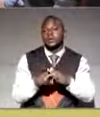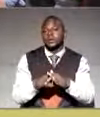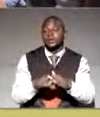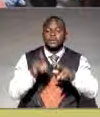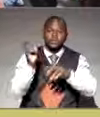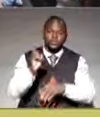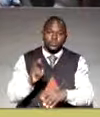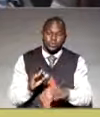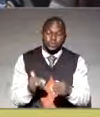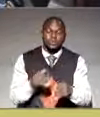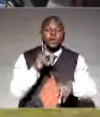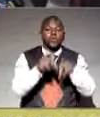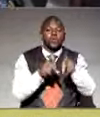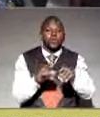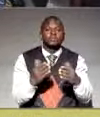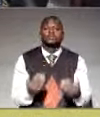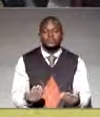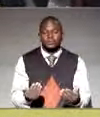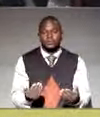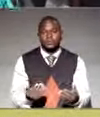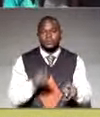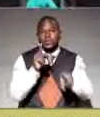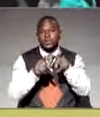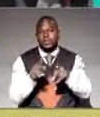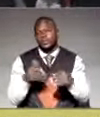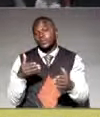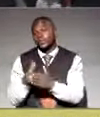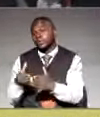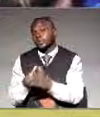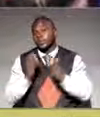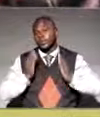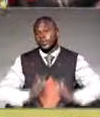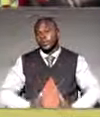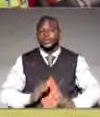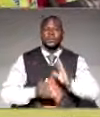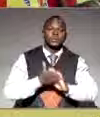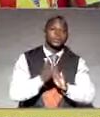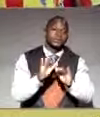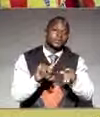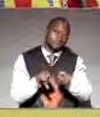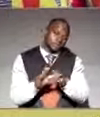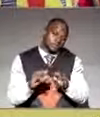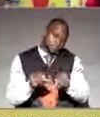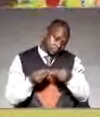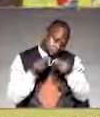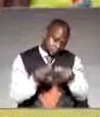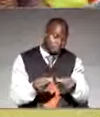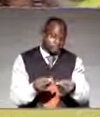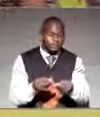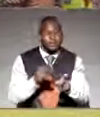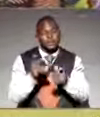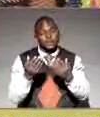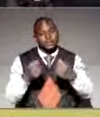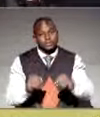humanitarian populations, for populations affected by humanitarian emergencies, and gives the opportunity to